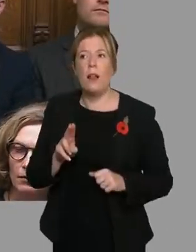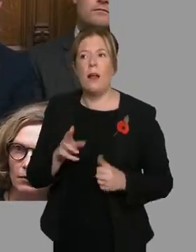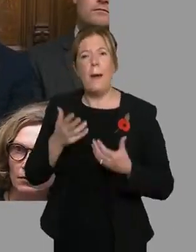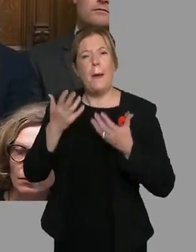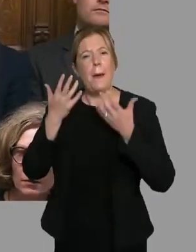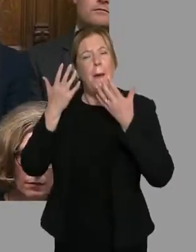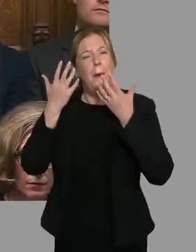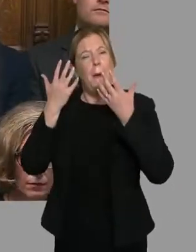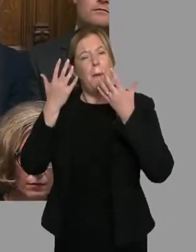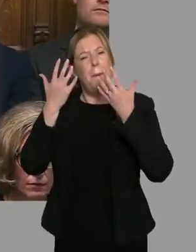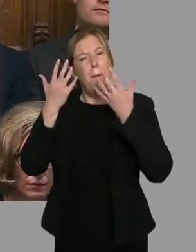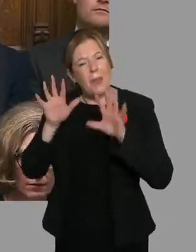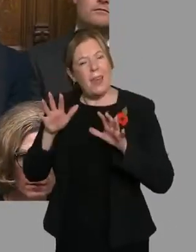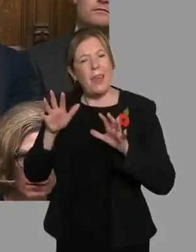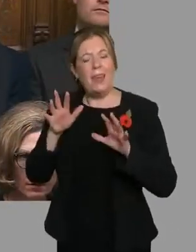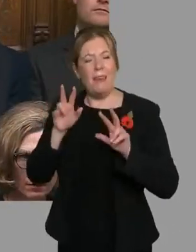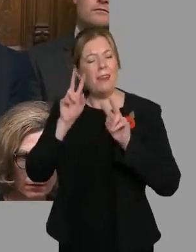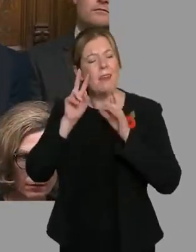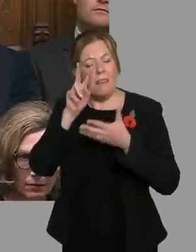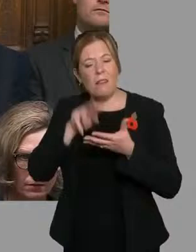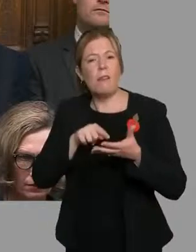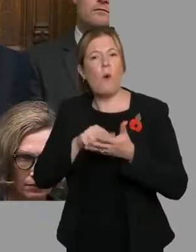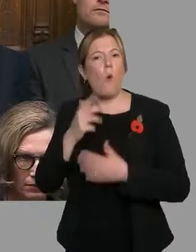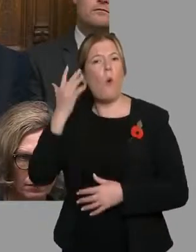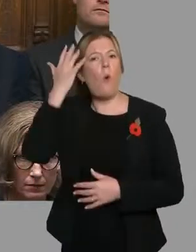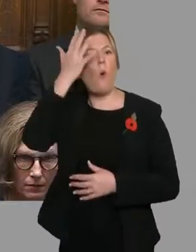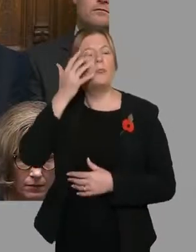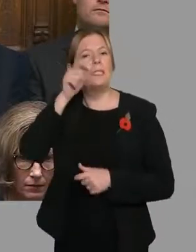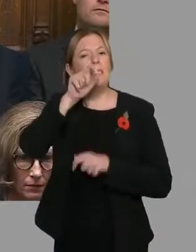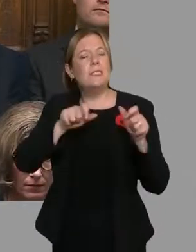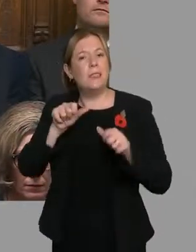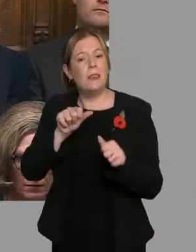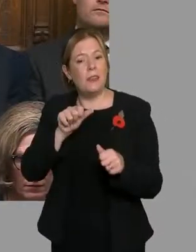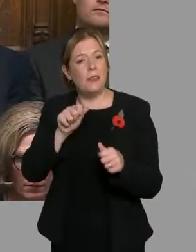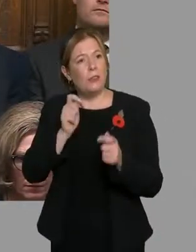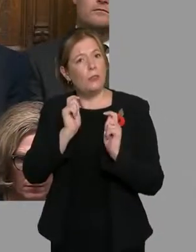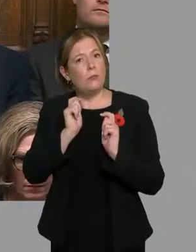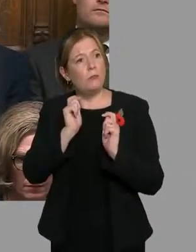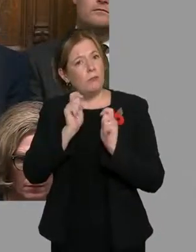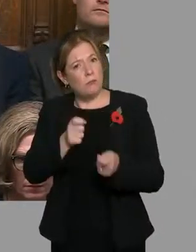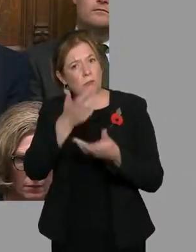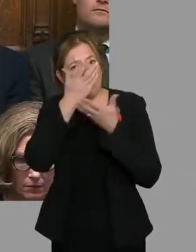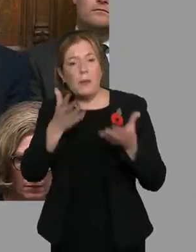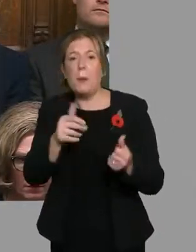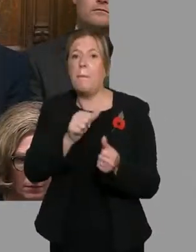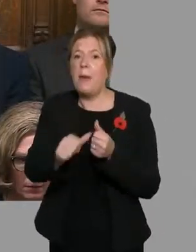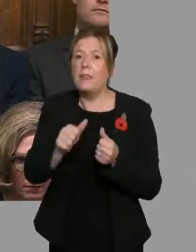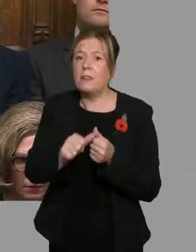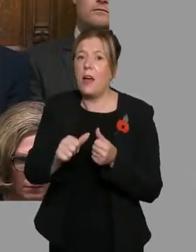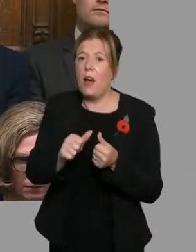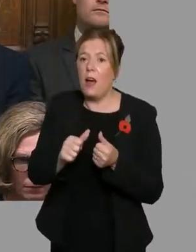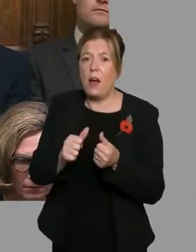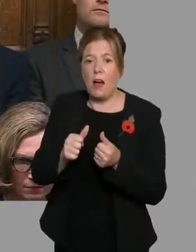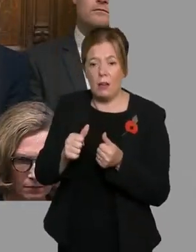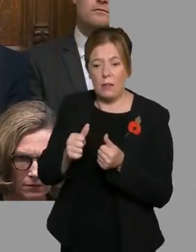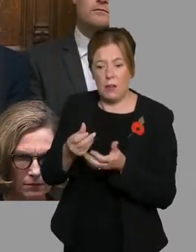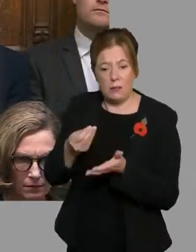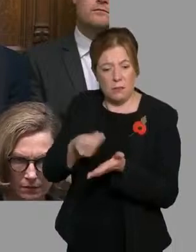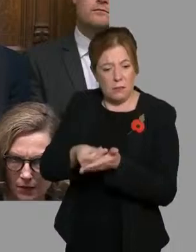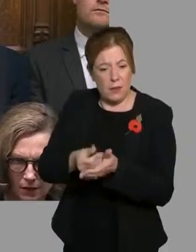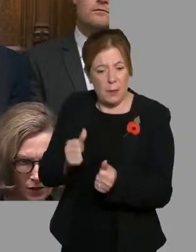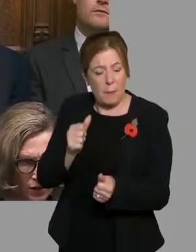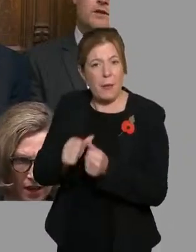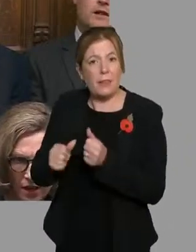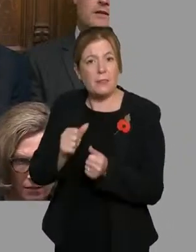may well get better treatment and receive economic privileges and protections made by the Leader of the